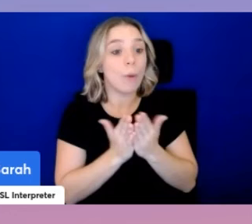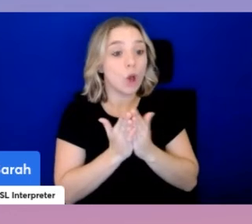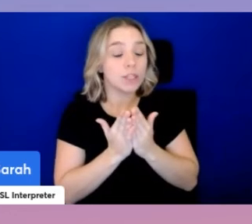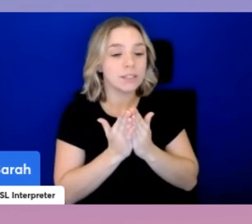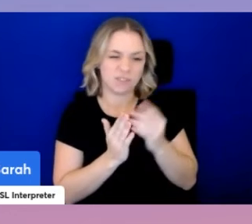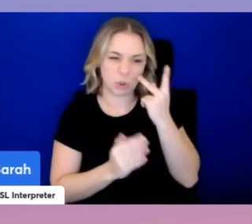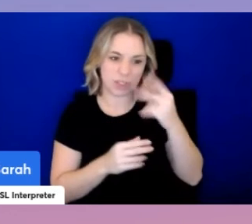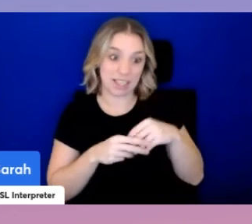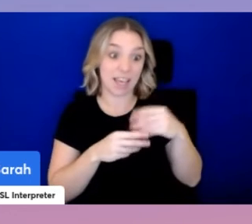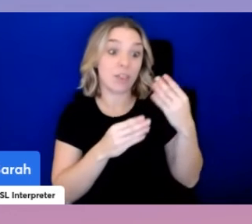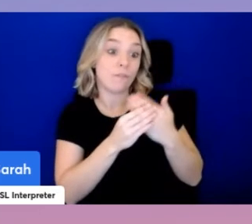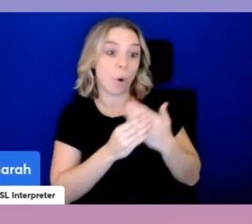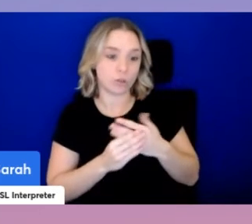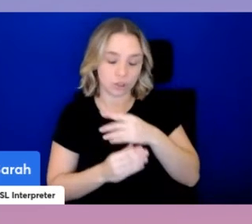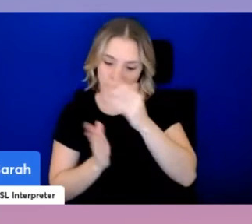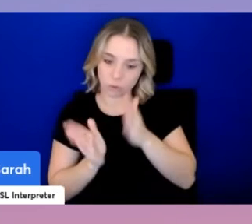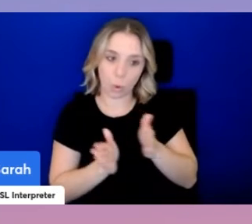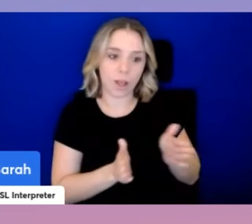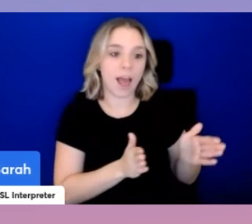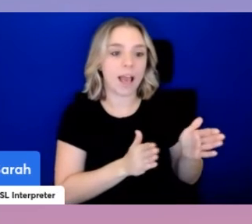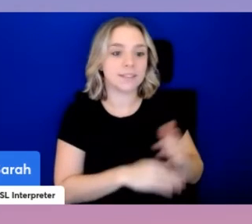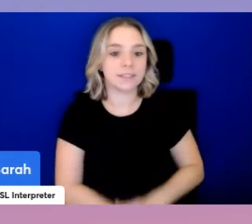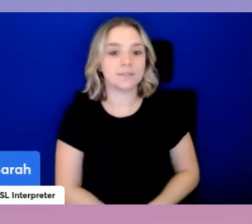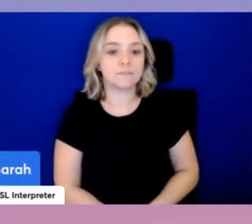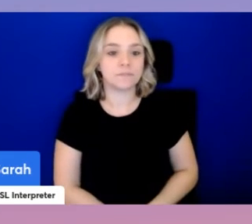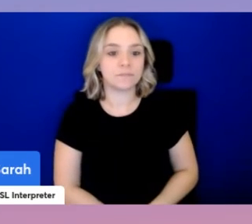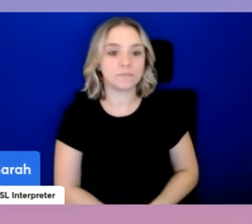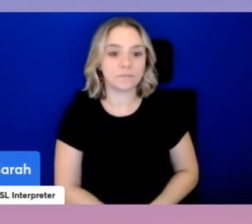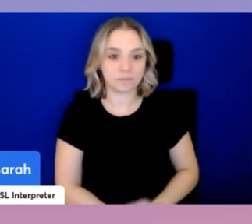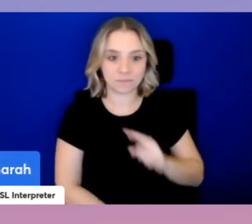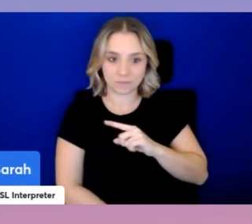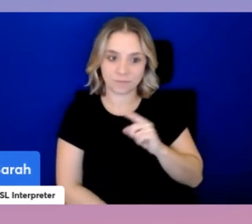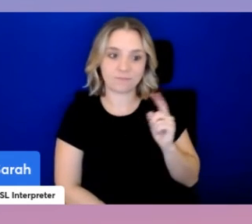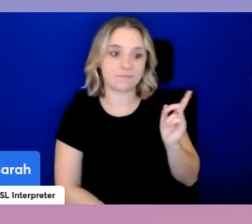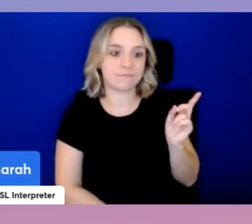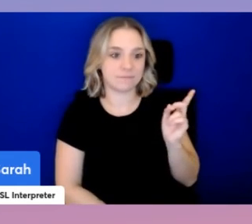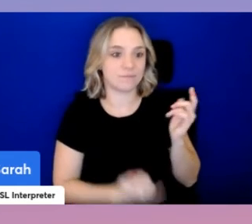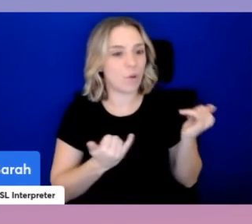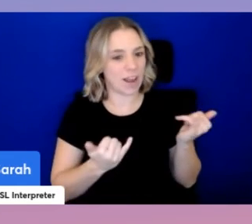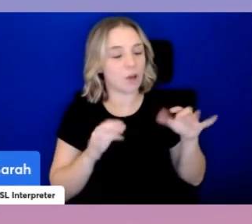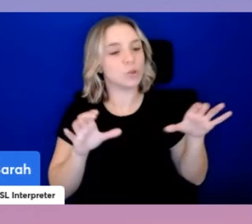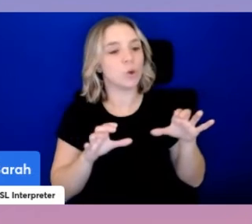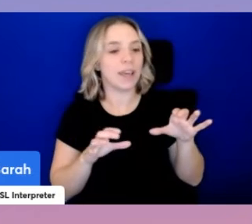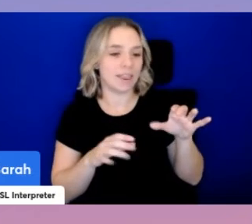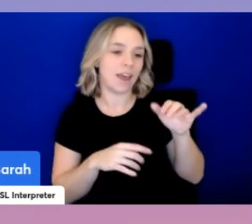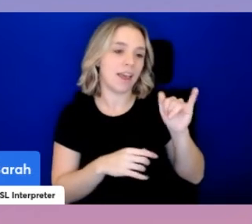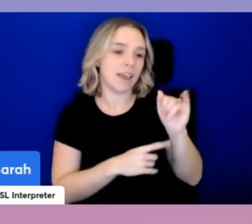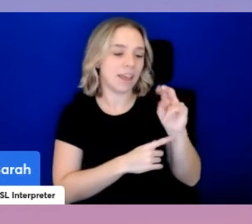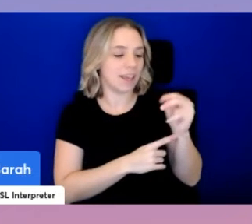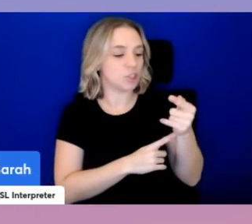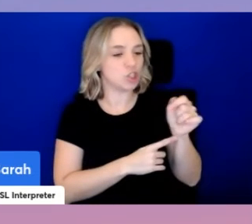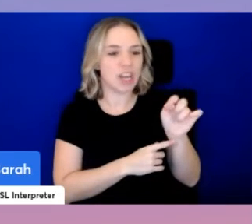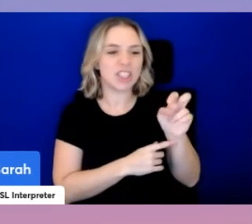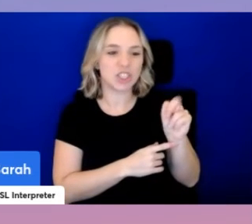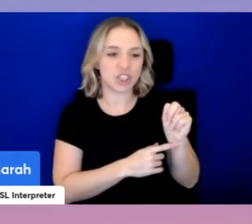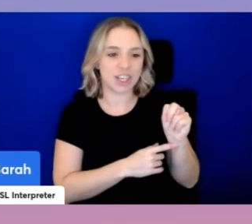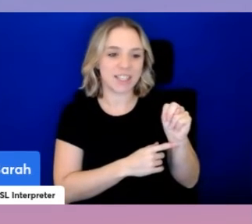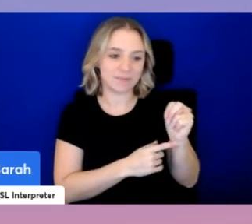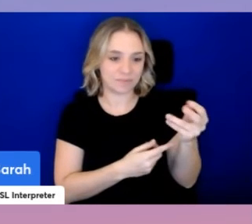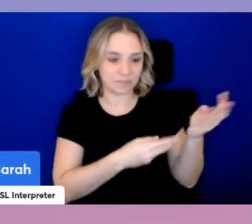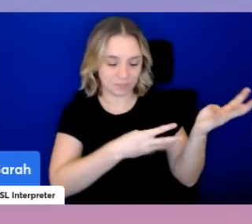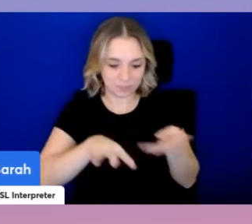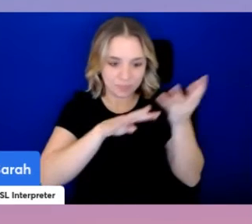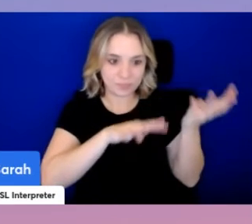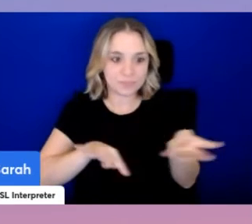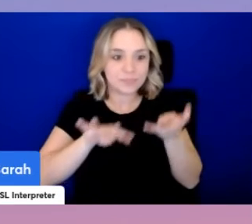folders, organized. Right now it is doing the ingestion. As you can see here, it's just getting one of